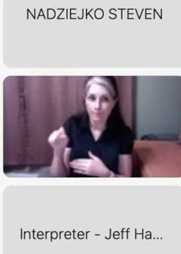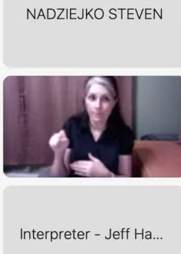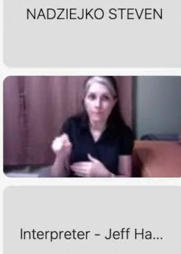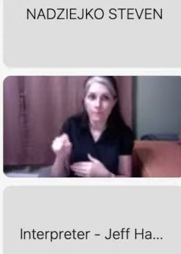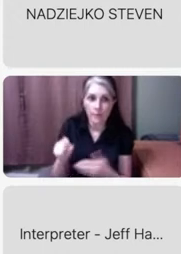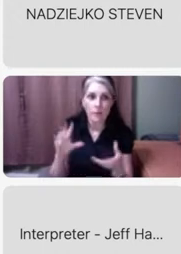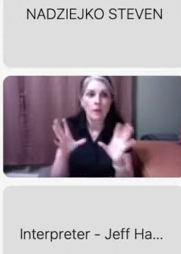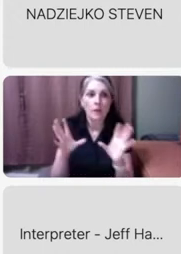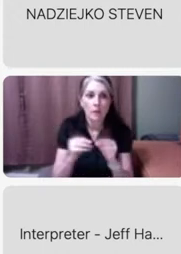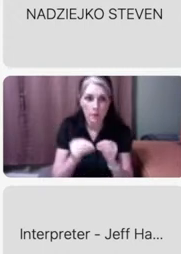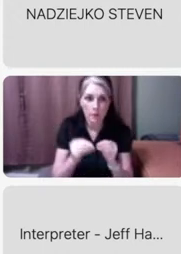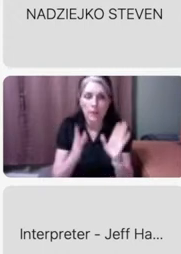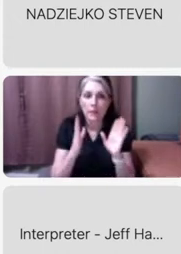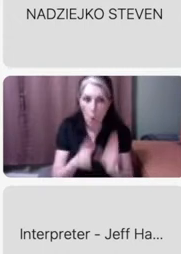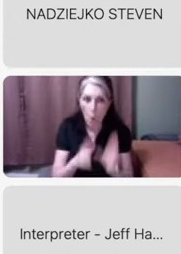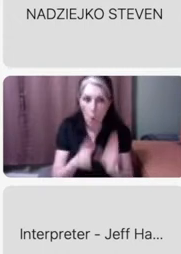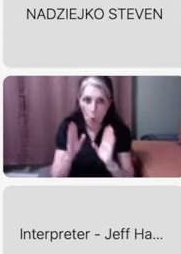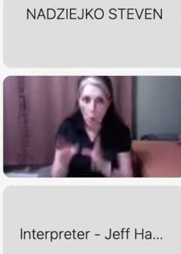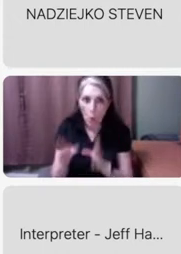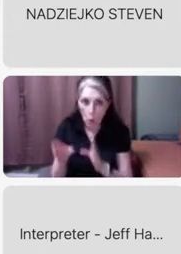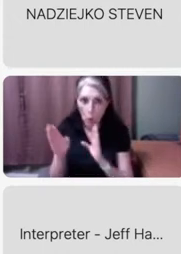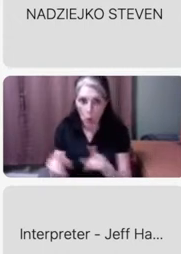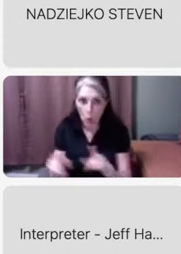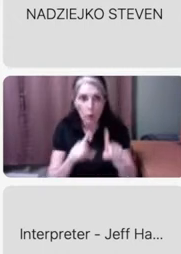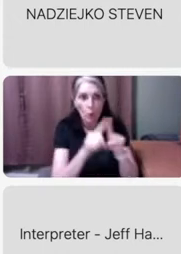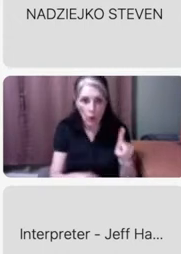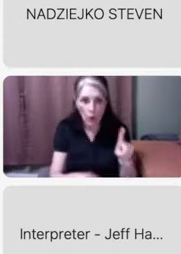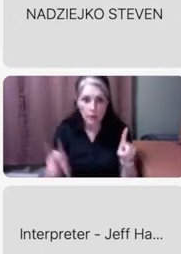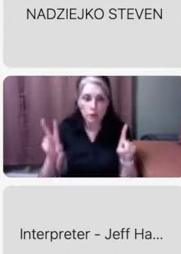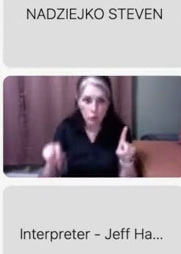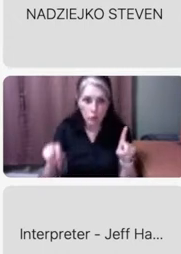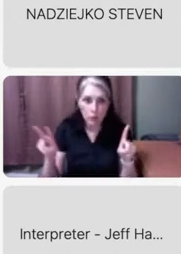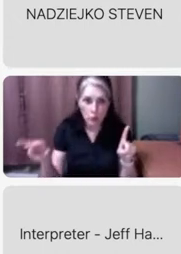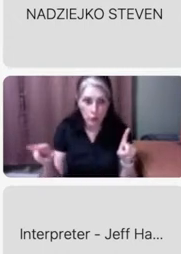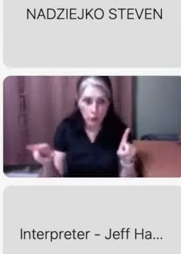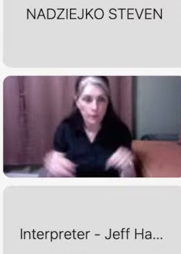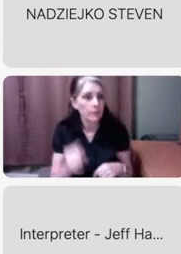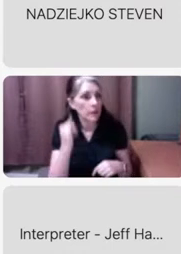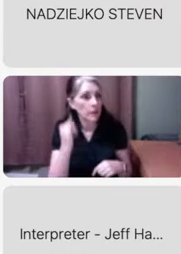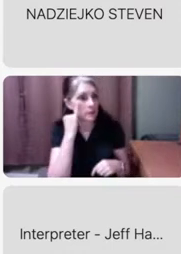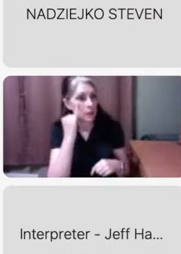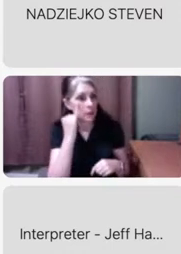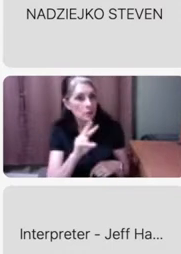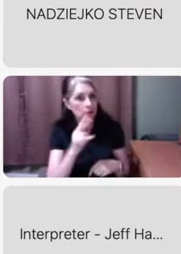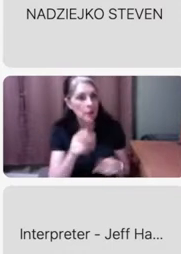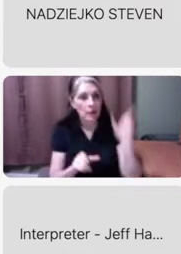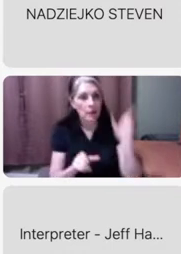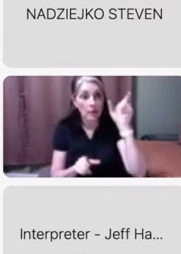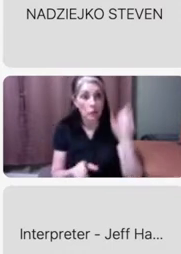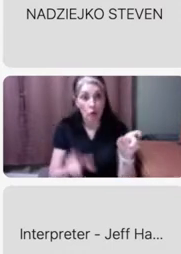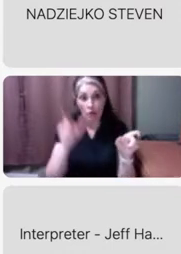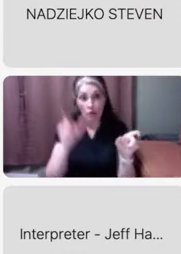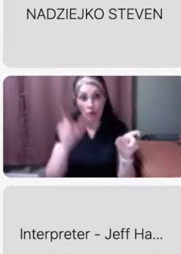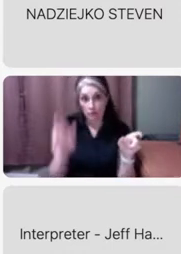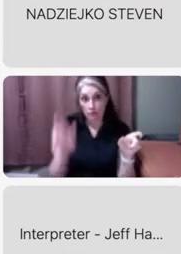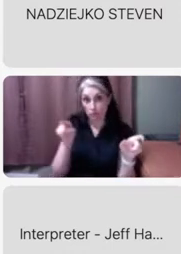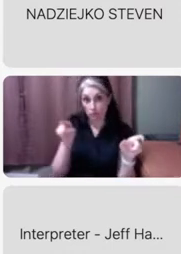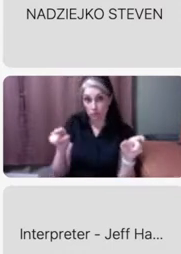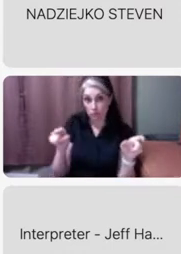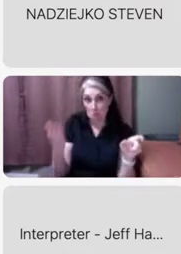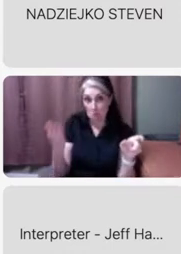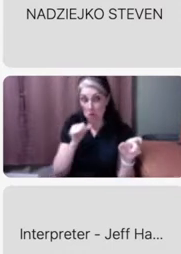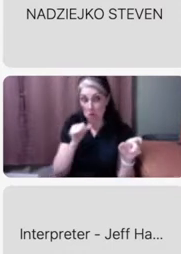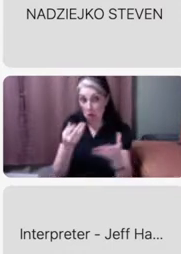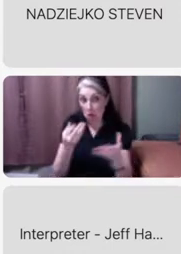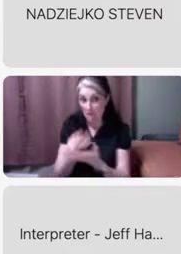order of okay so say the second row the second column may not get funded or is that how i'm